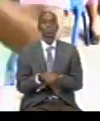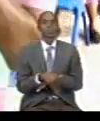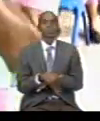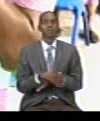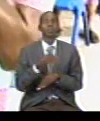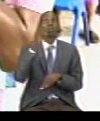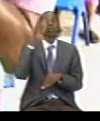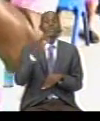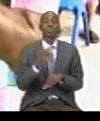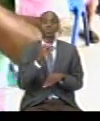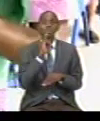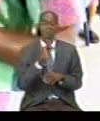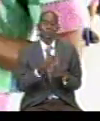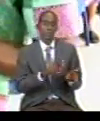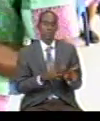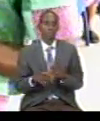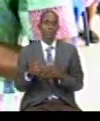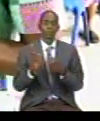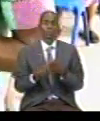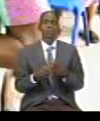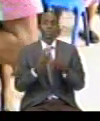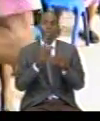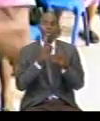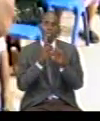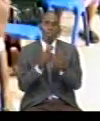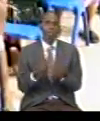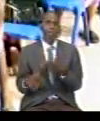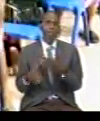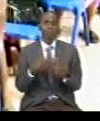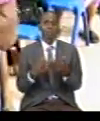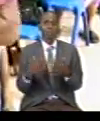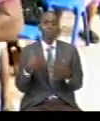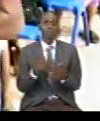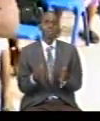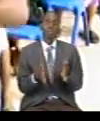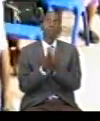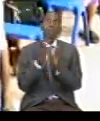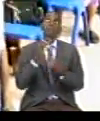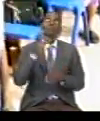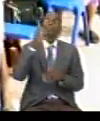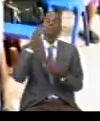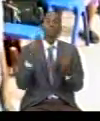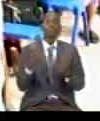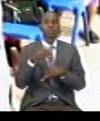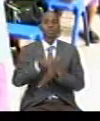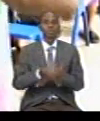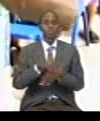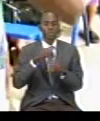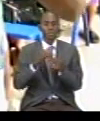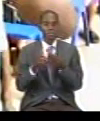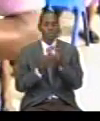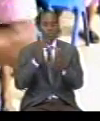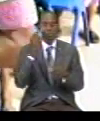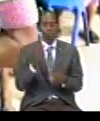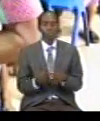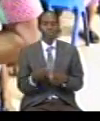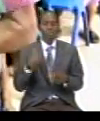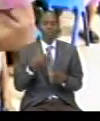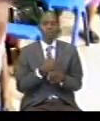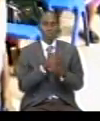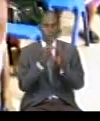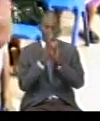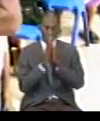God is ready to answer whatever we are asking from him tonight. In Jesus' mighty name we